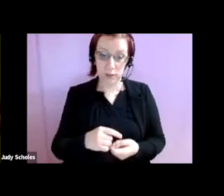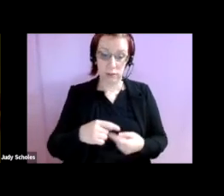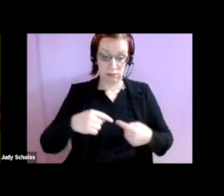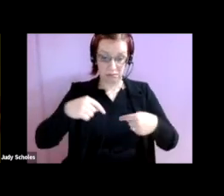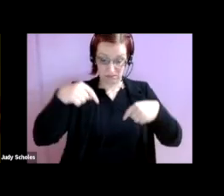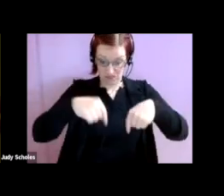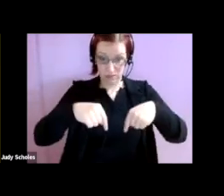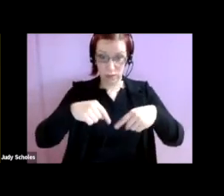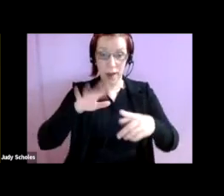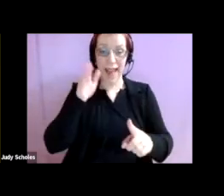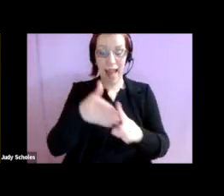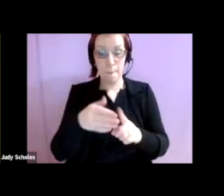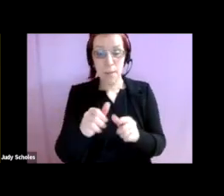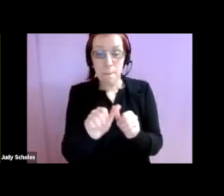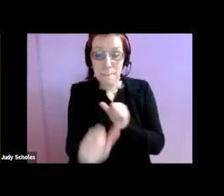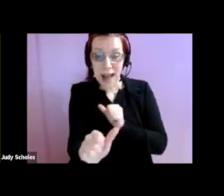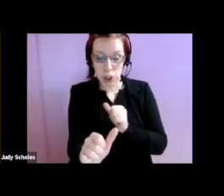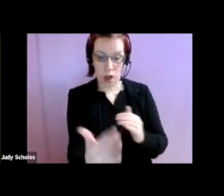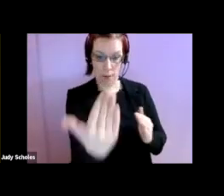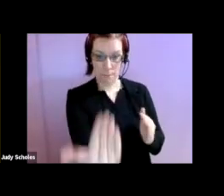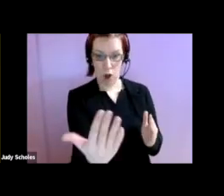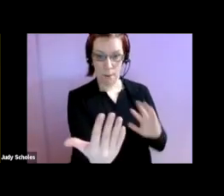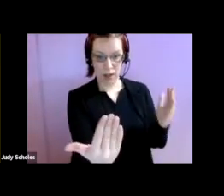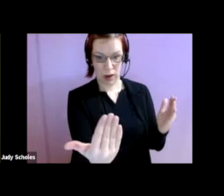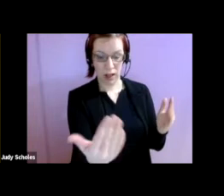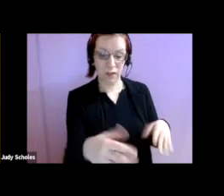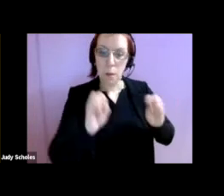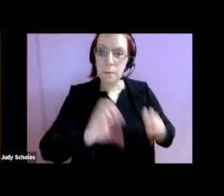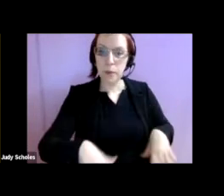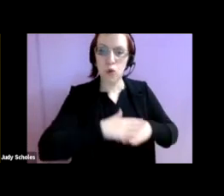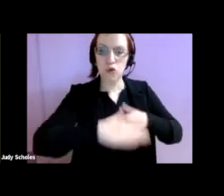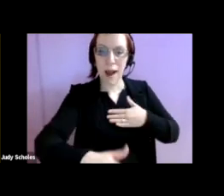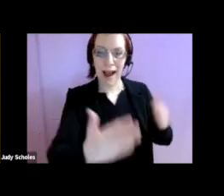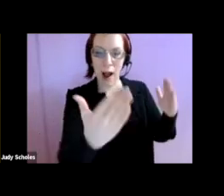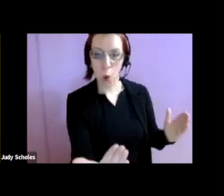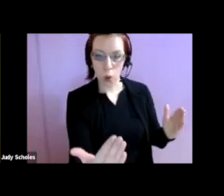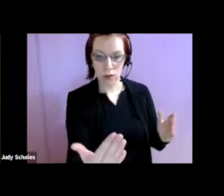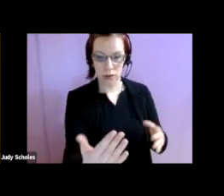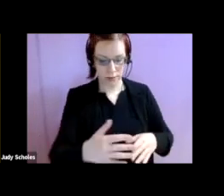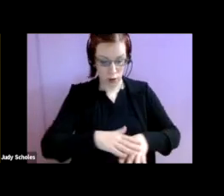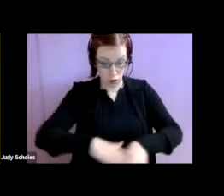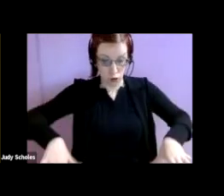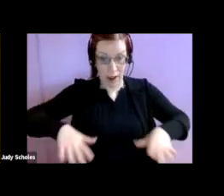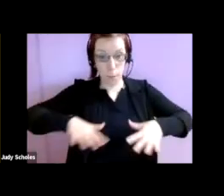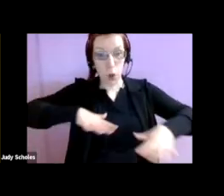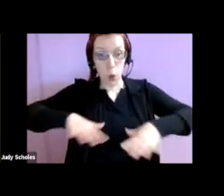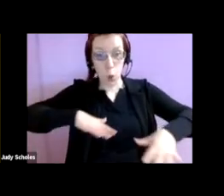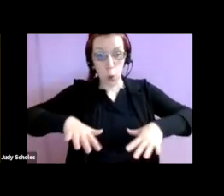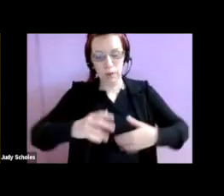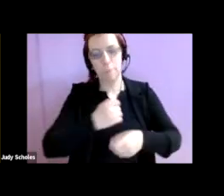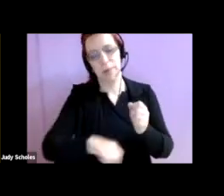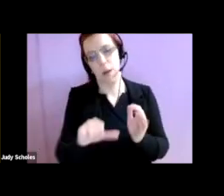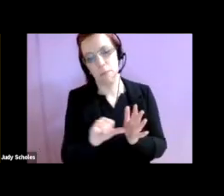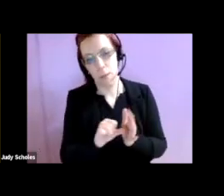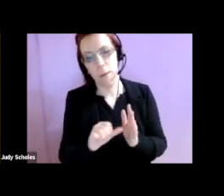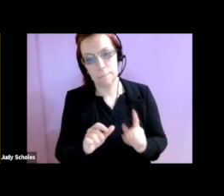of mirrors. If those mirrors were just placed on the ground, seismic noise, ground motion would be a problem for us. And that can